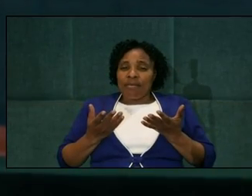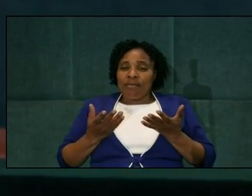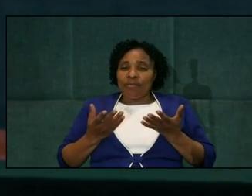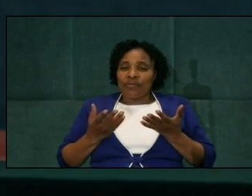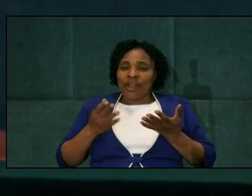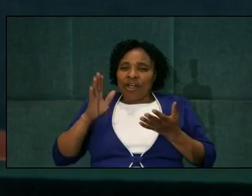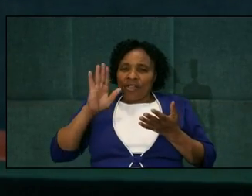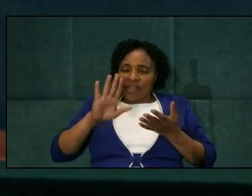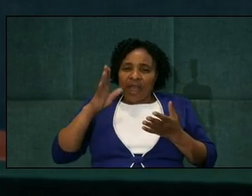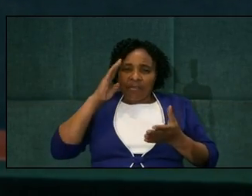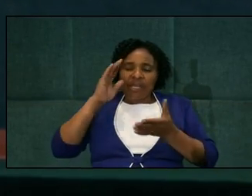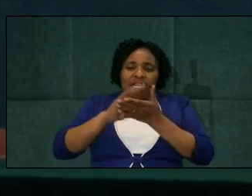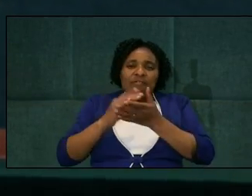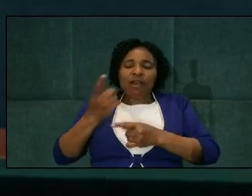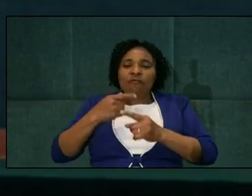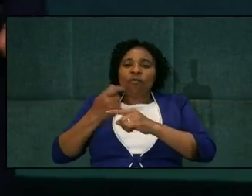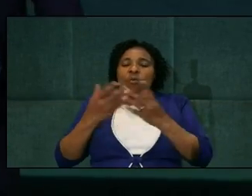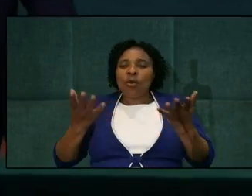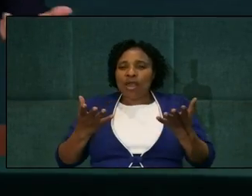source?